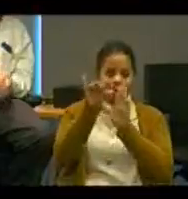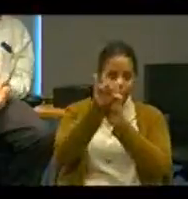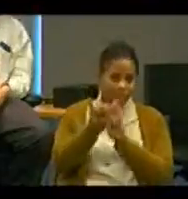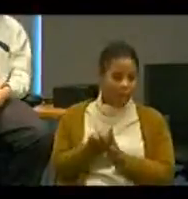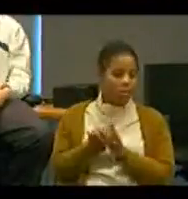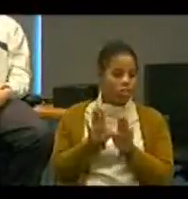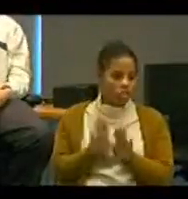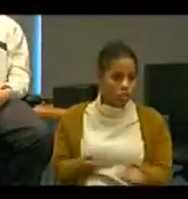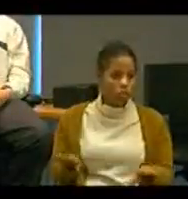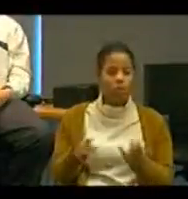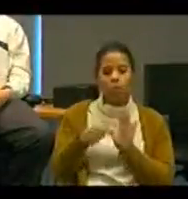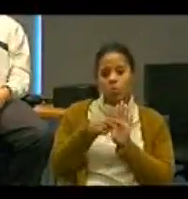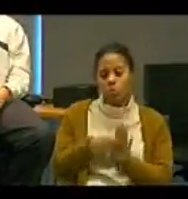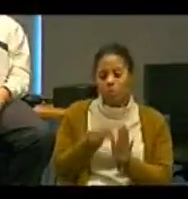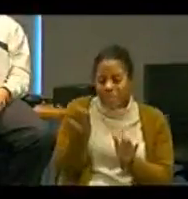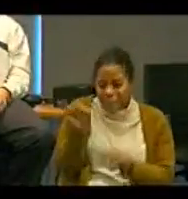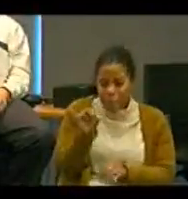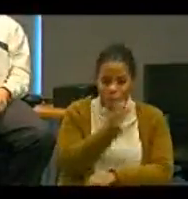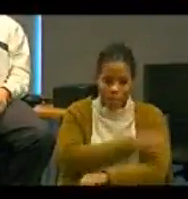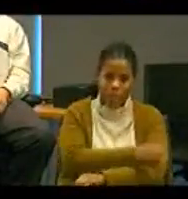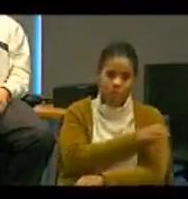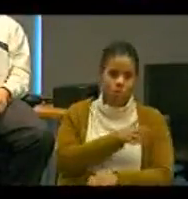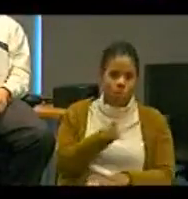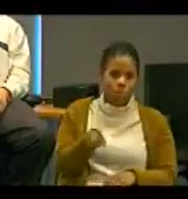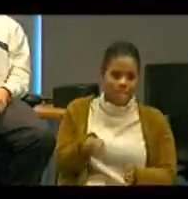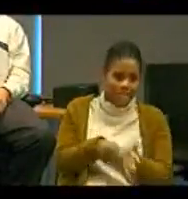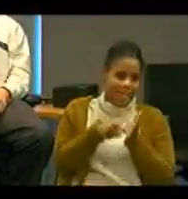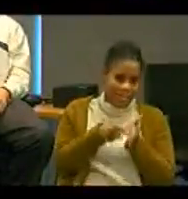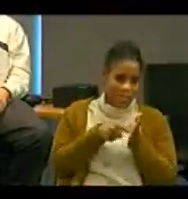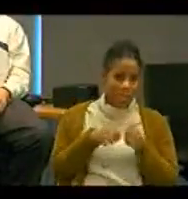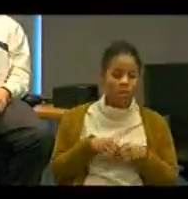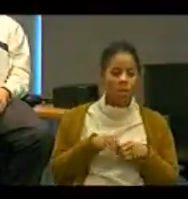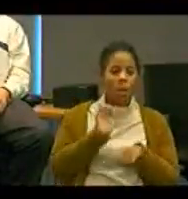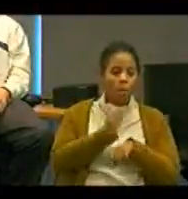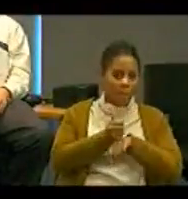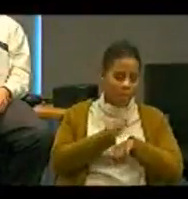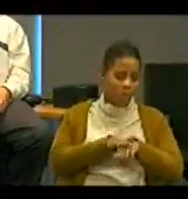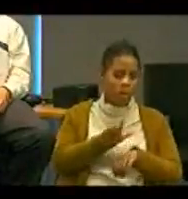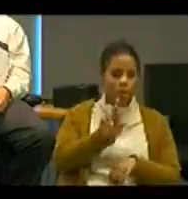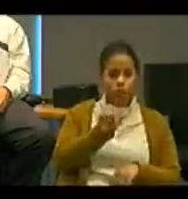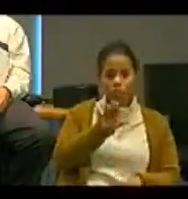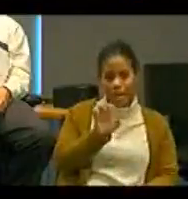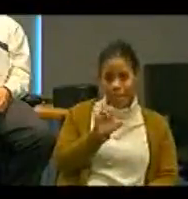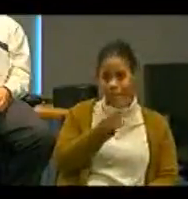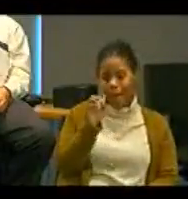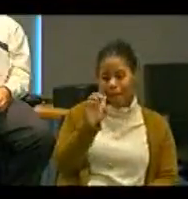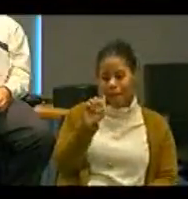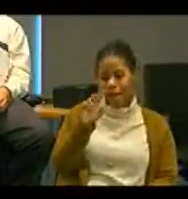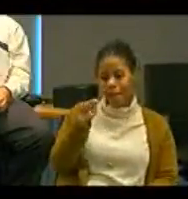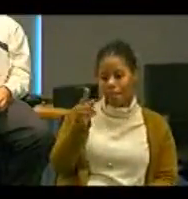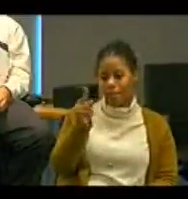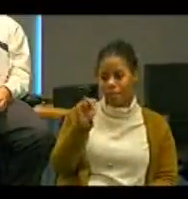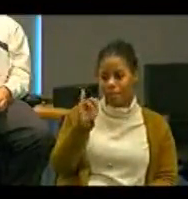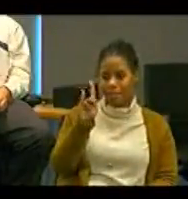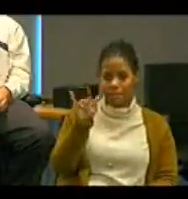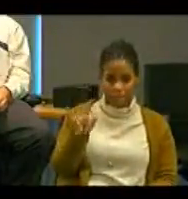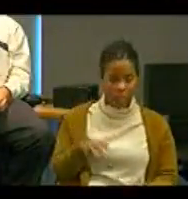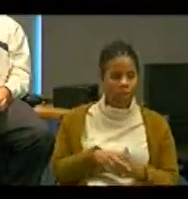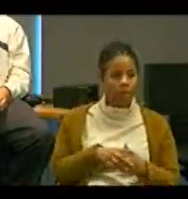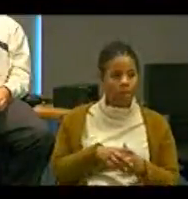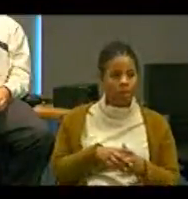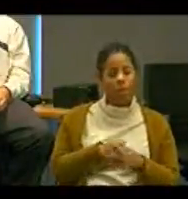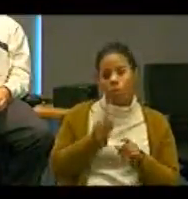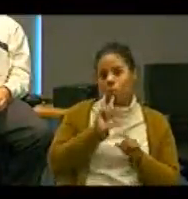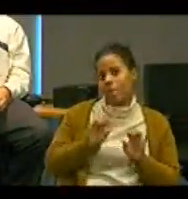display similar clinical need based on their race ethnicity. And so that is much clearer evidence